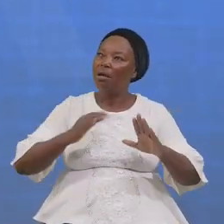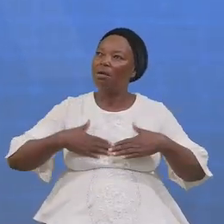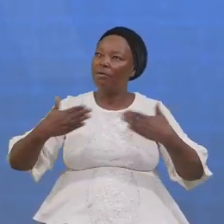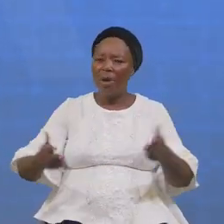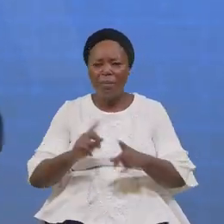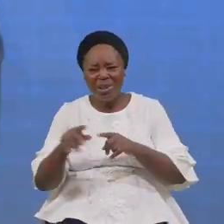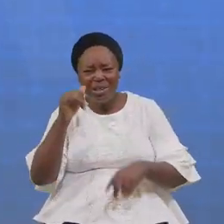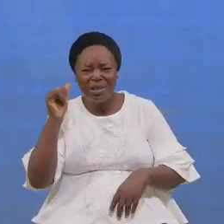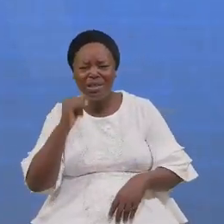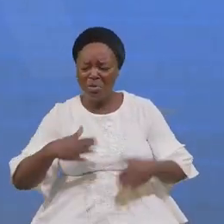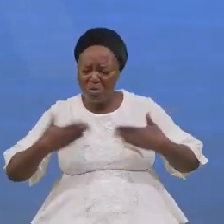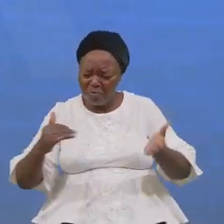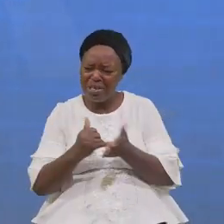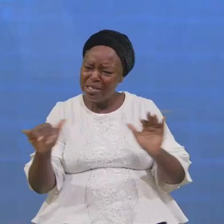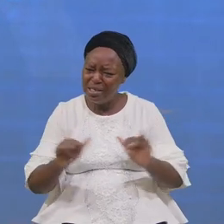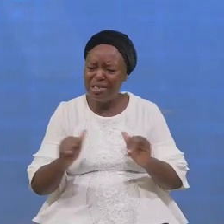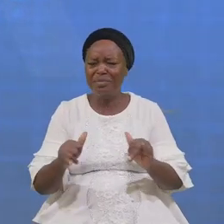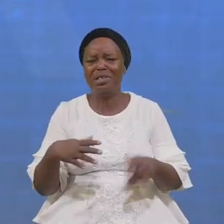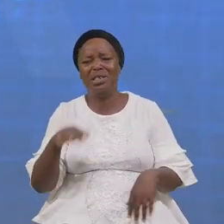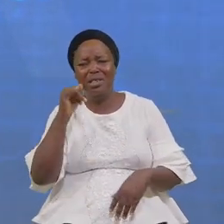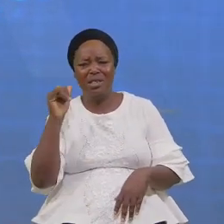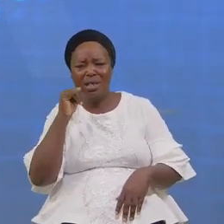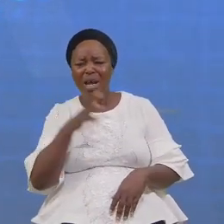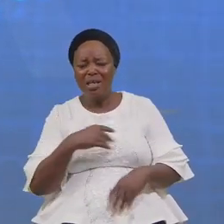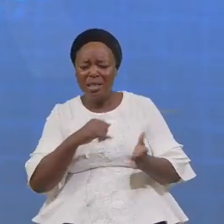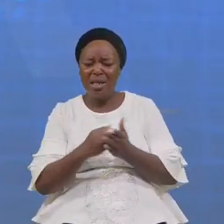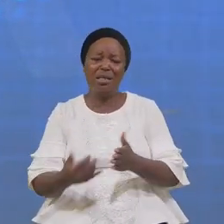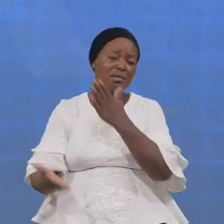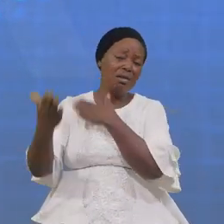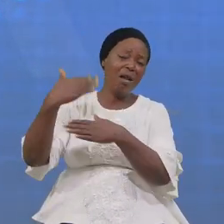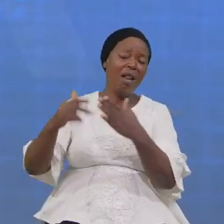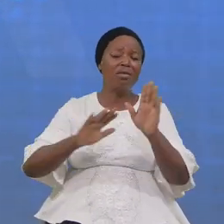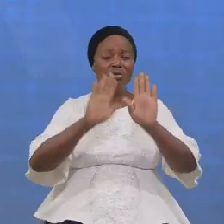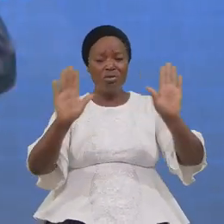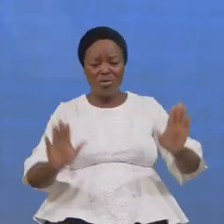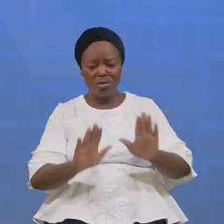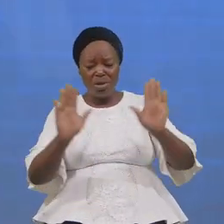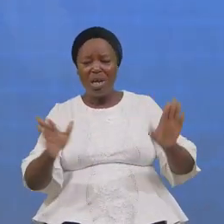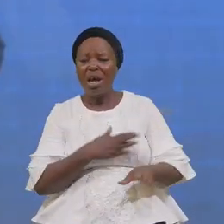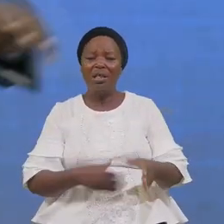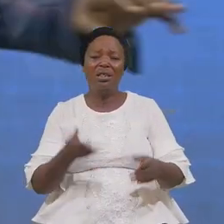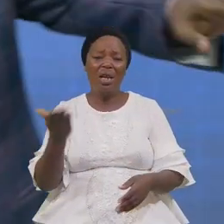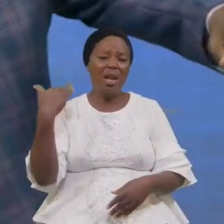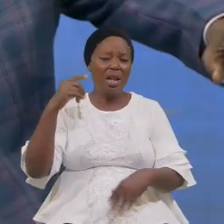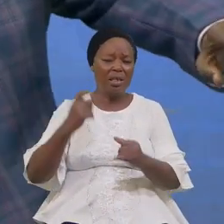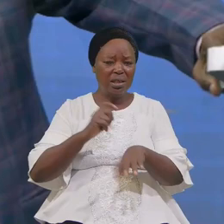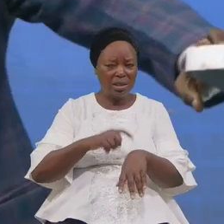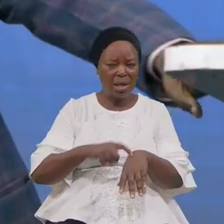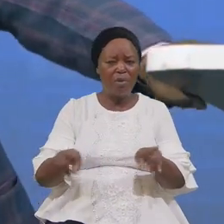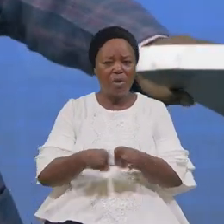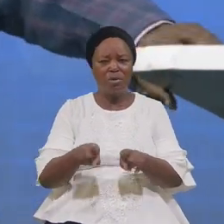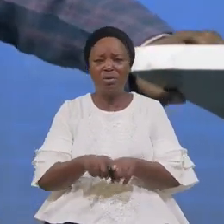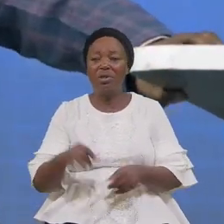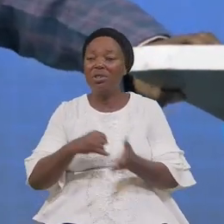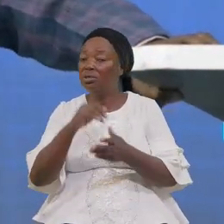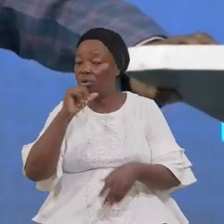yesterday, but you said that last Sunday, but you said that last time. It's not only to